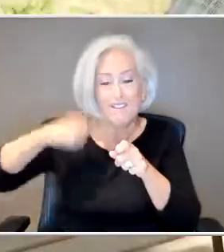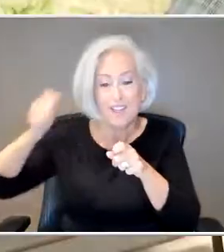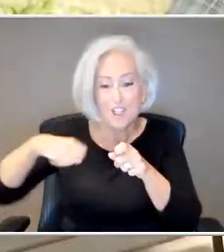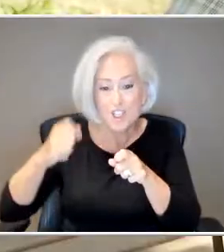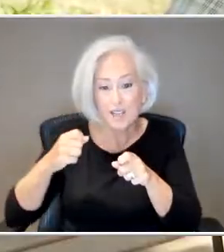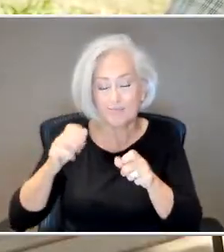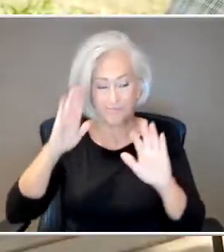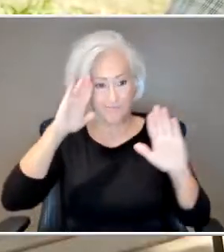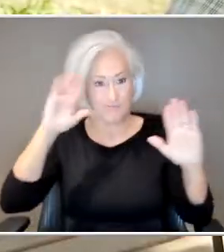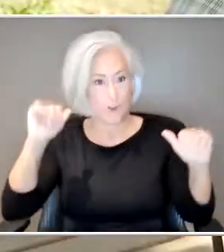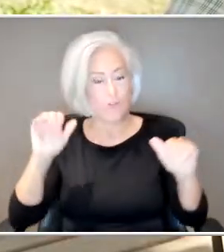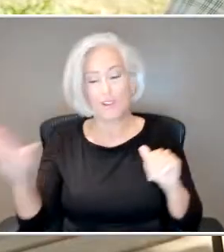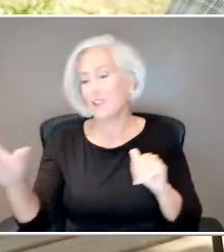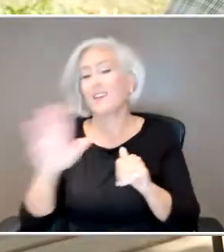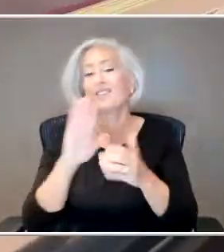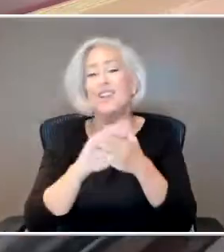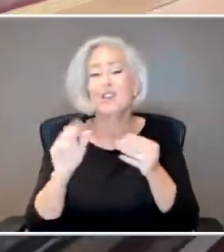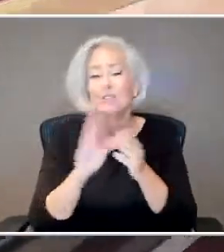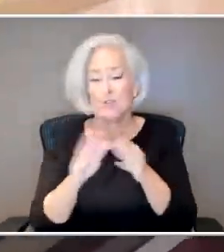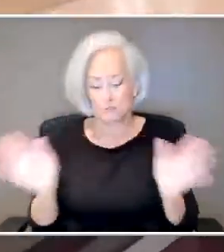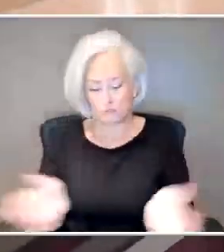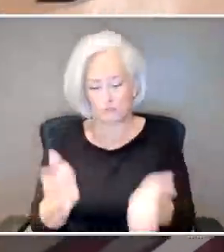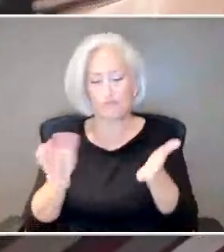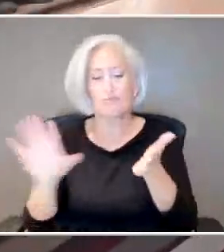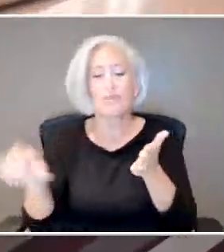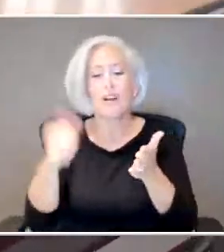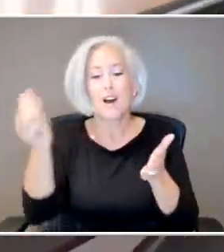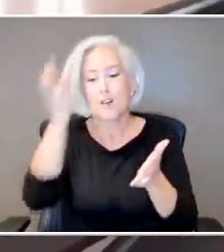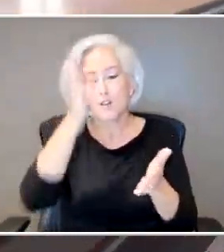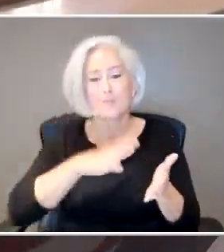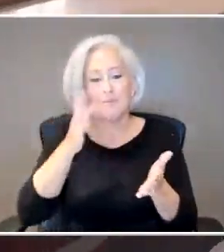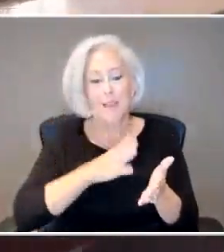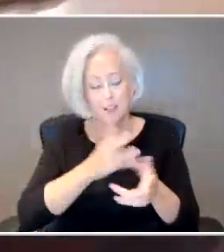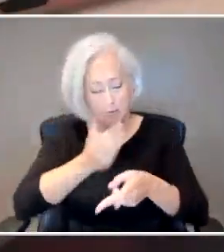health. You just need to wake up, keep it checked.